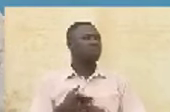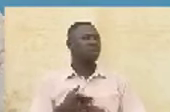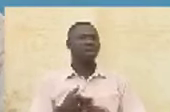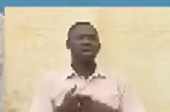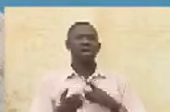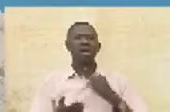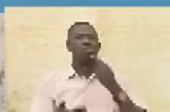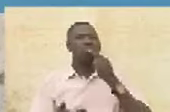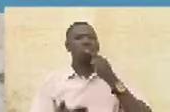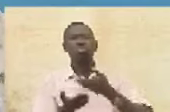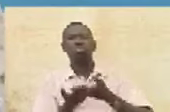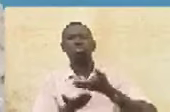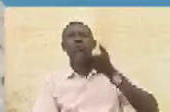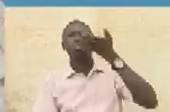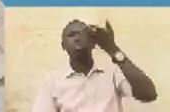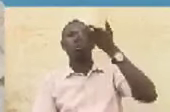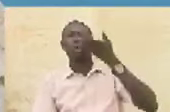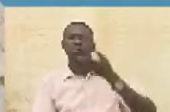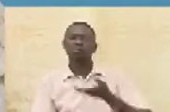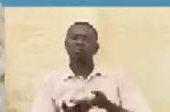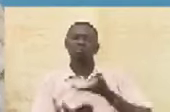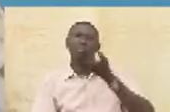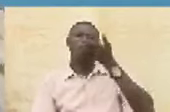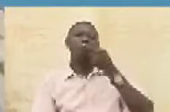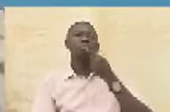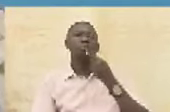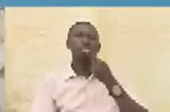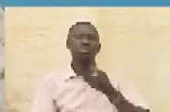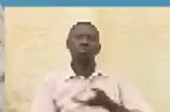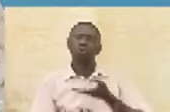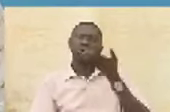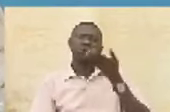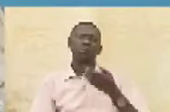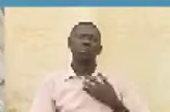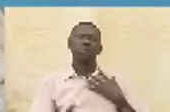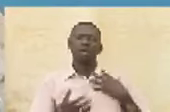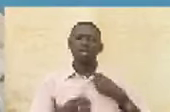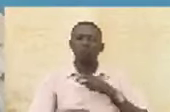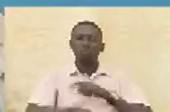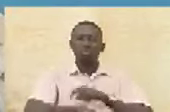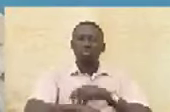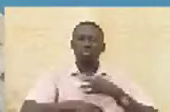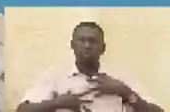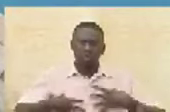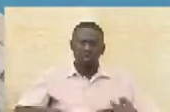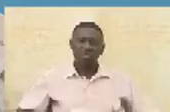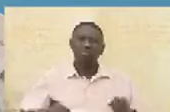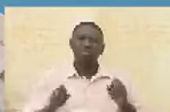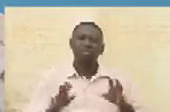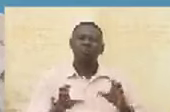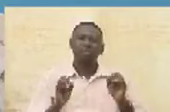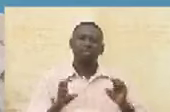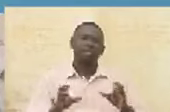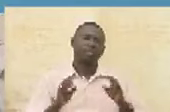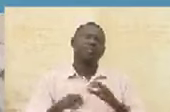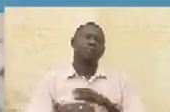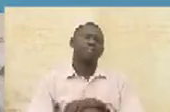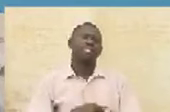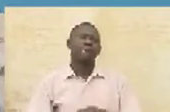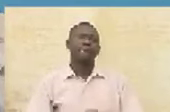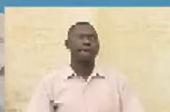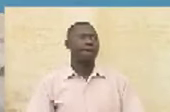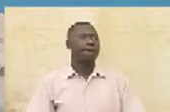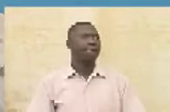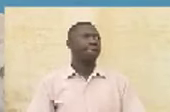dysentery. And some people started suffering from high blood. Plus pain in your